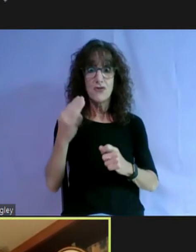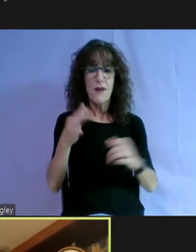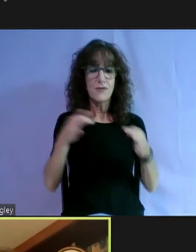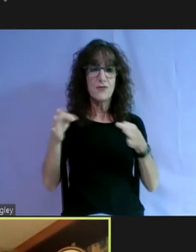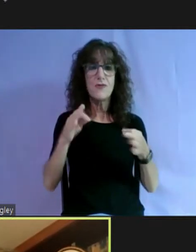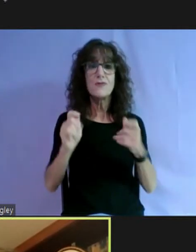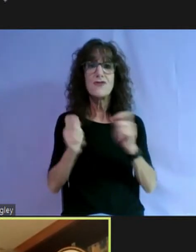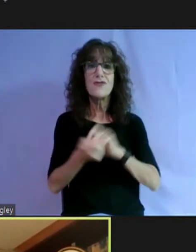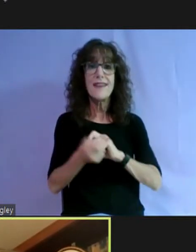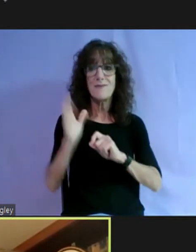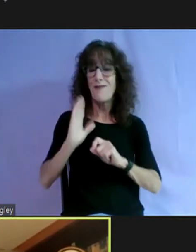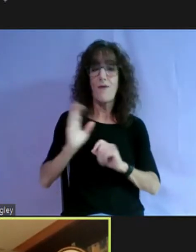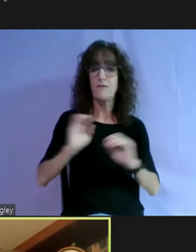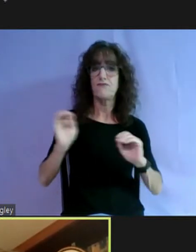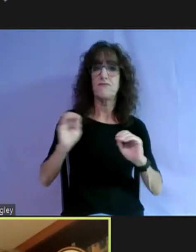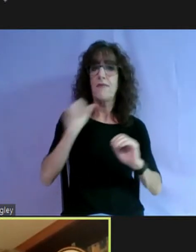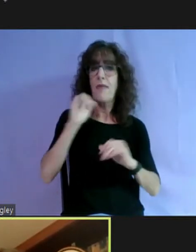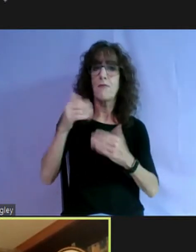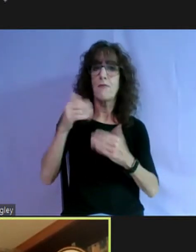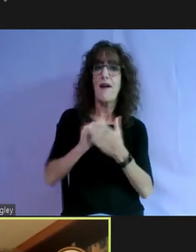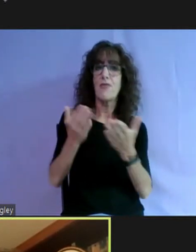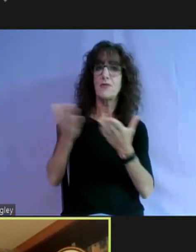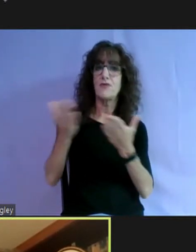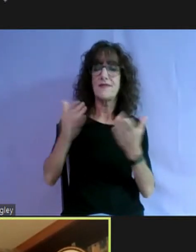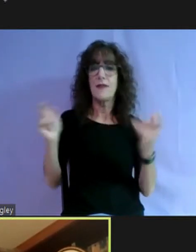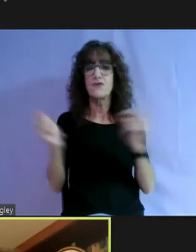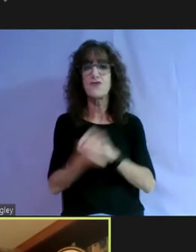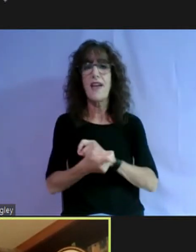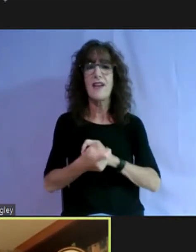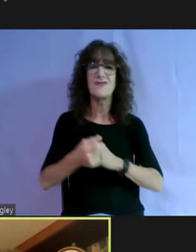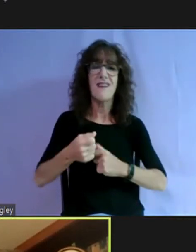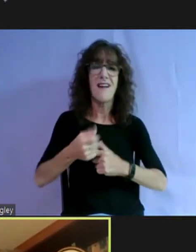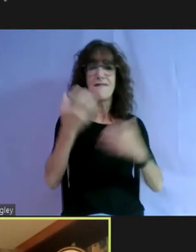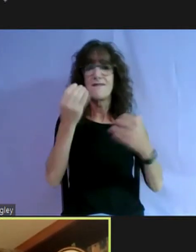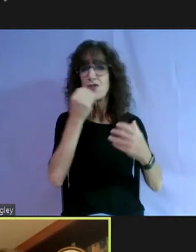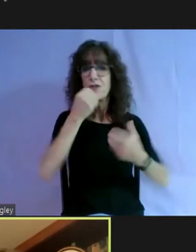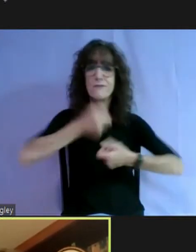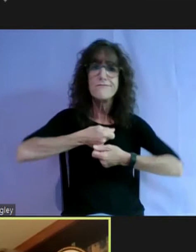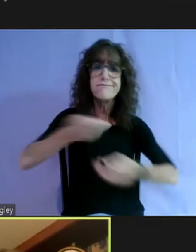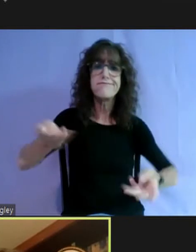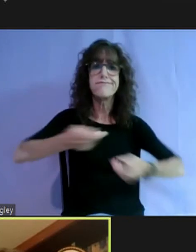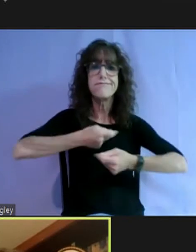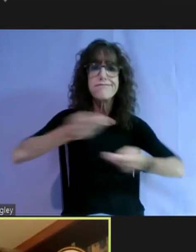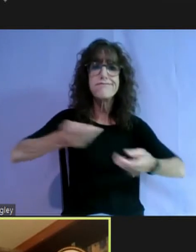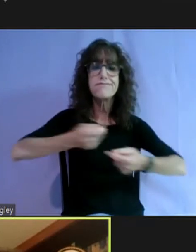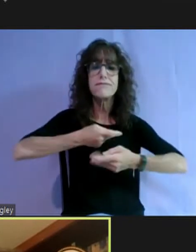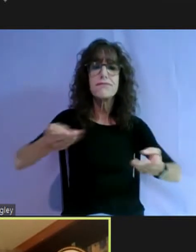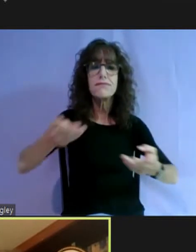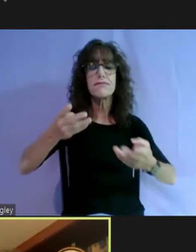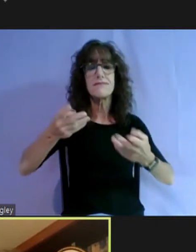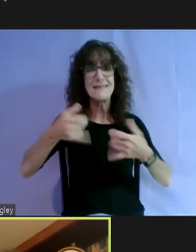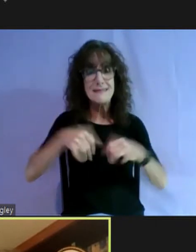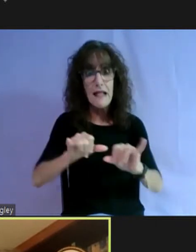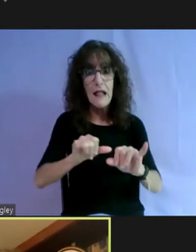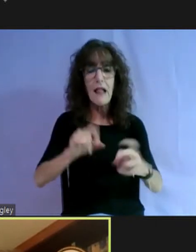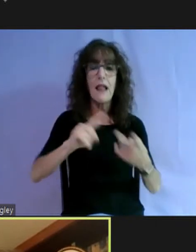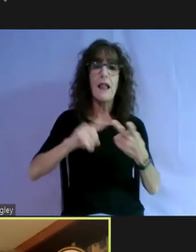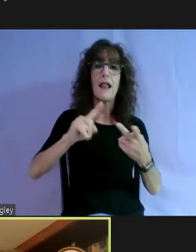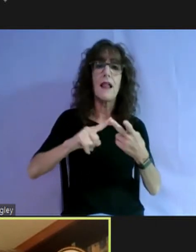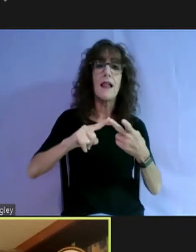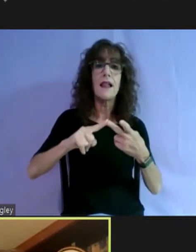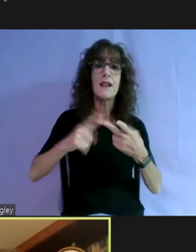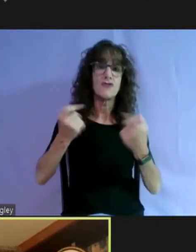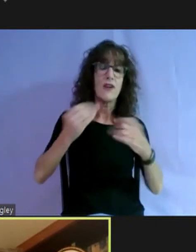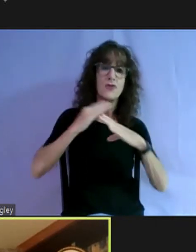deliver before. Huge amount of food distribution that's still going on, working to prevent evictions from people